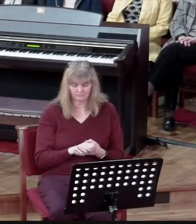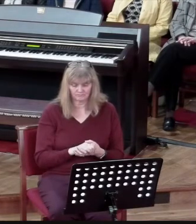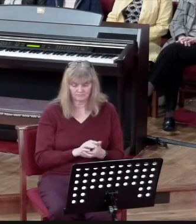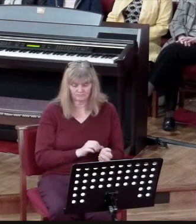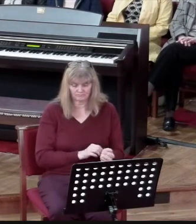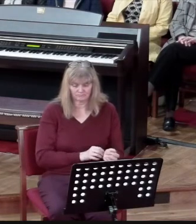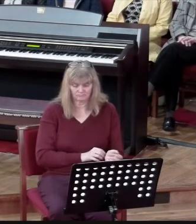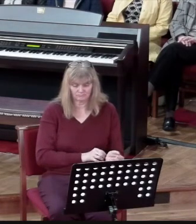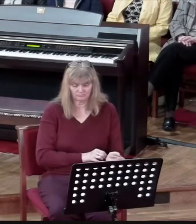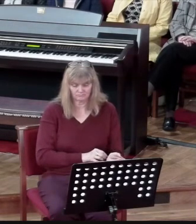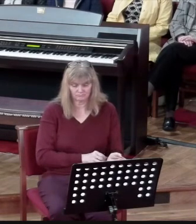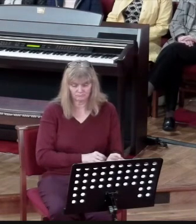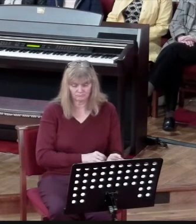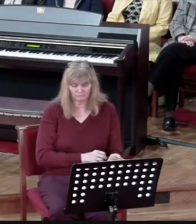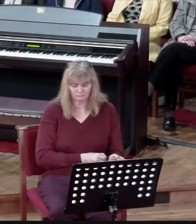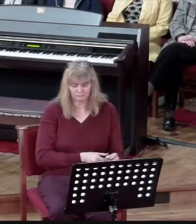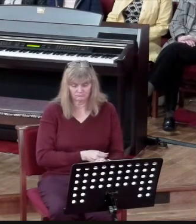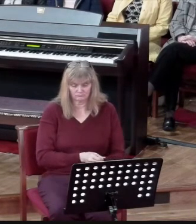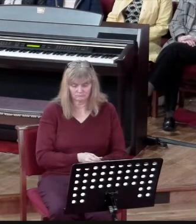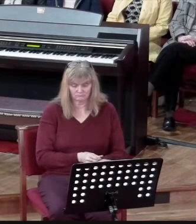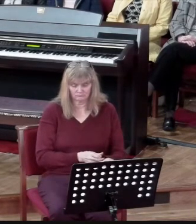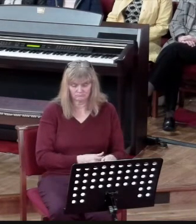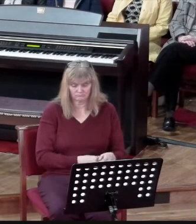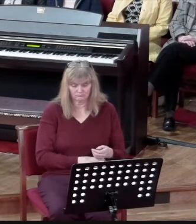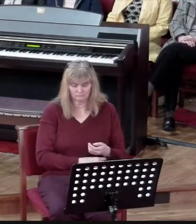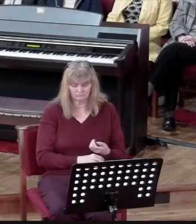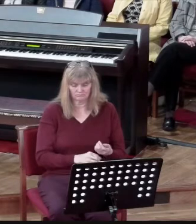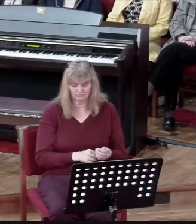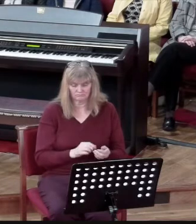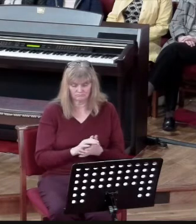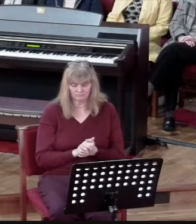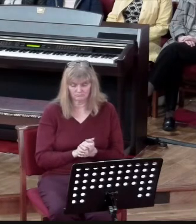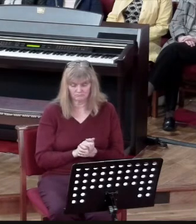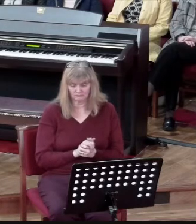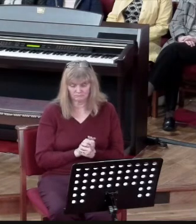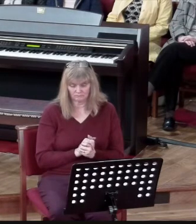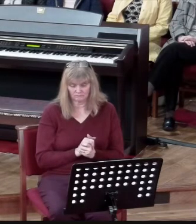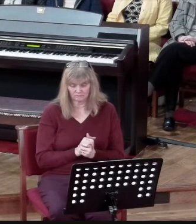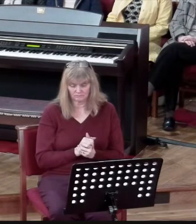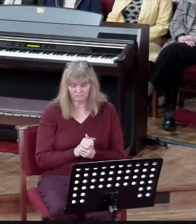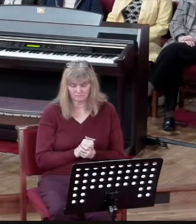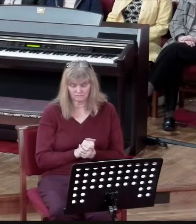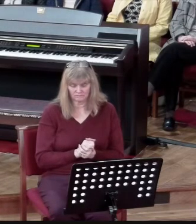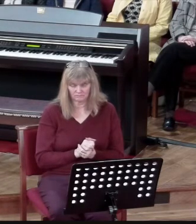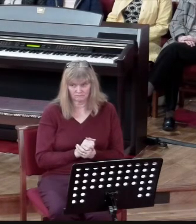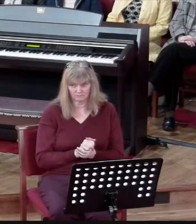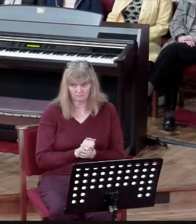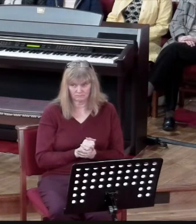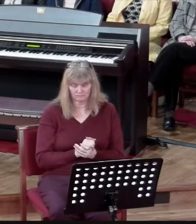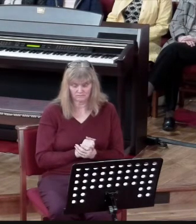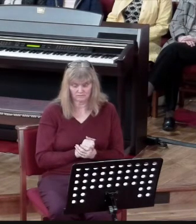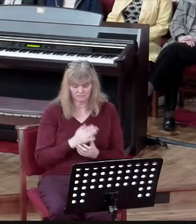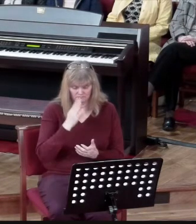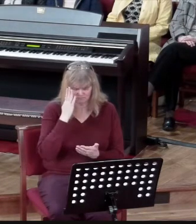just won't work. And it's so easy to forget who's in charge and who has the real